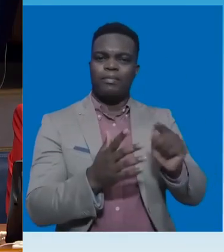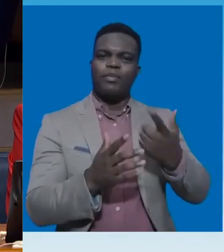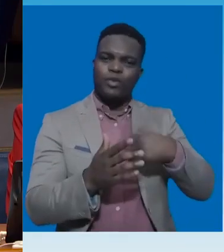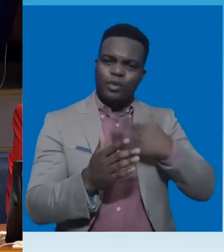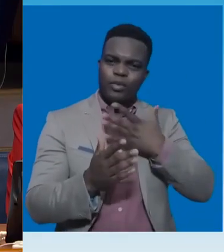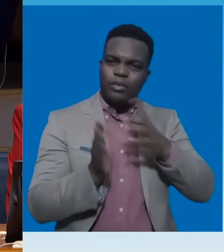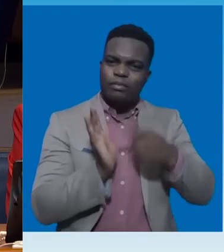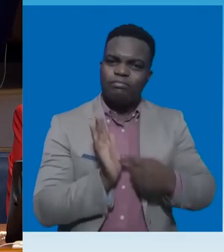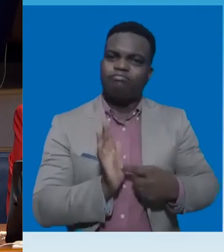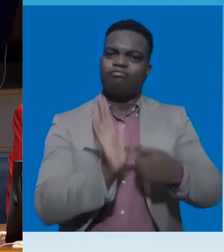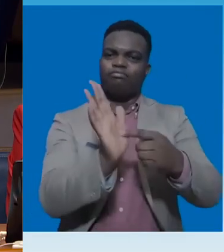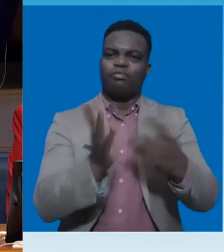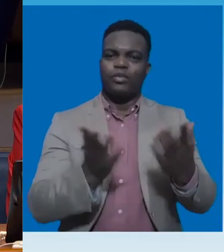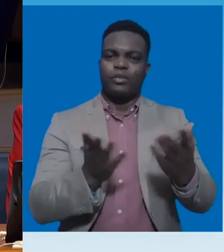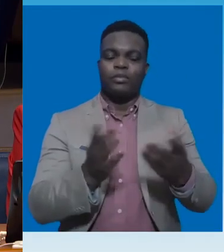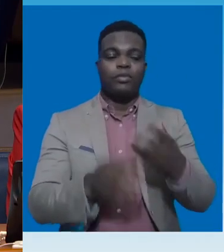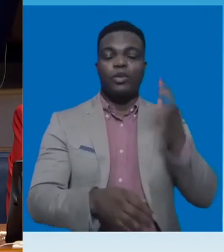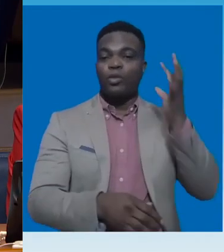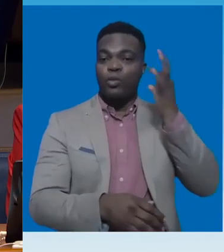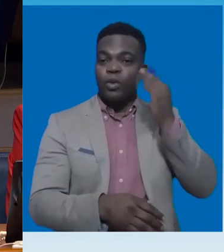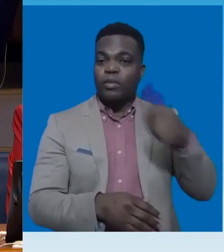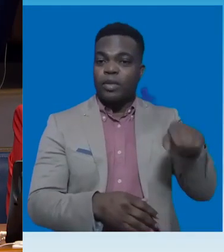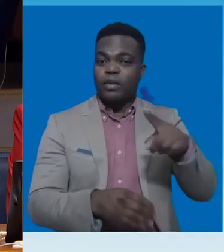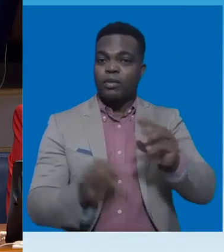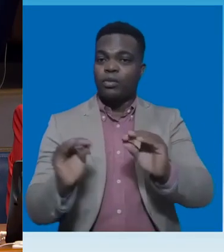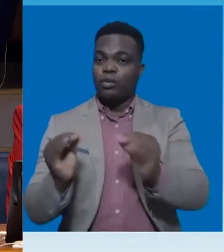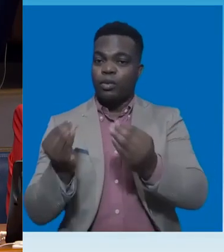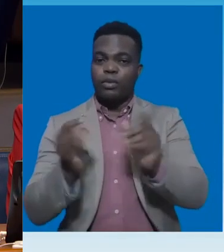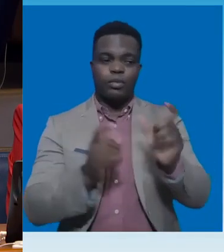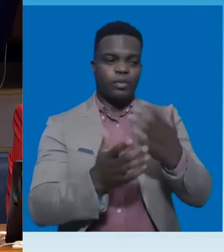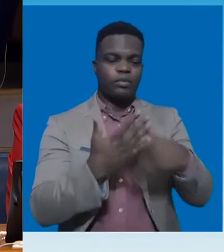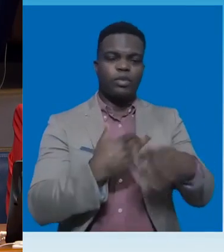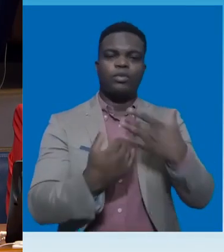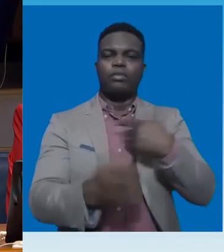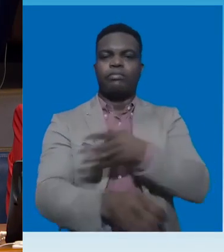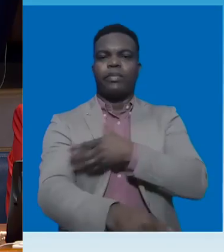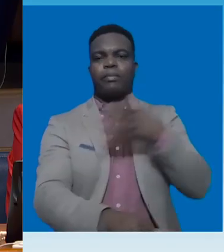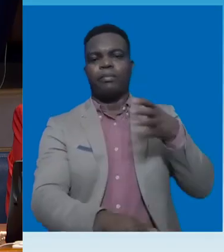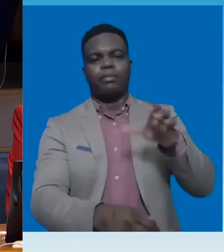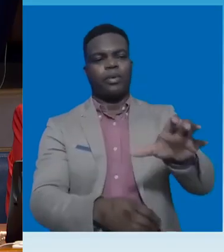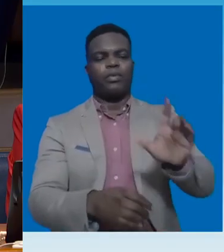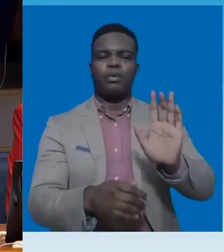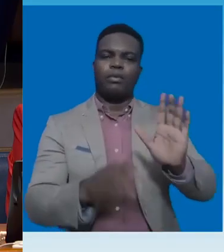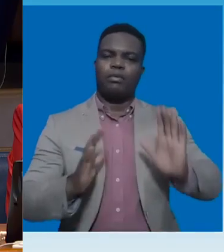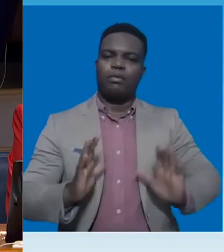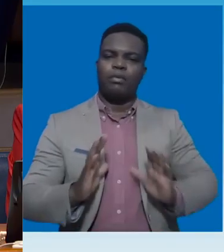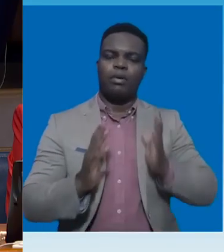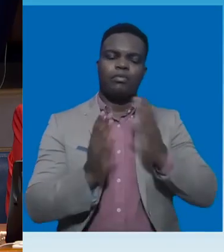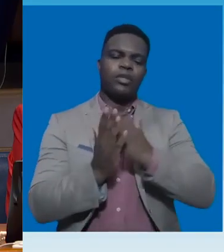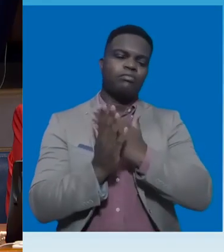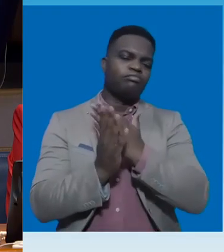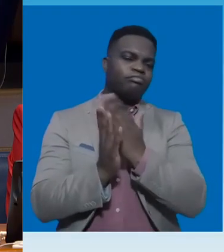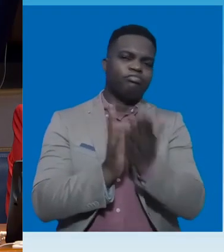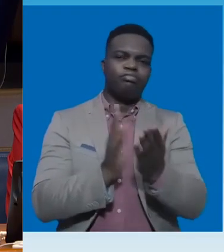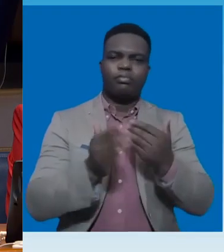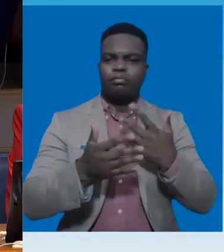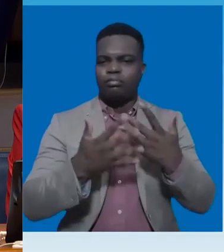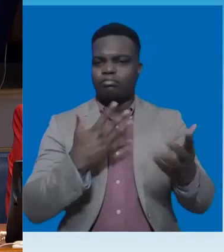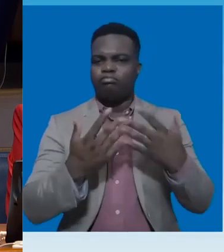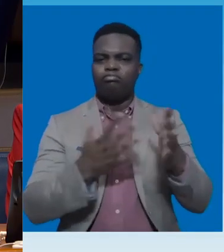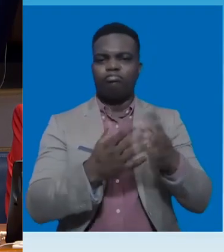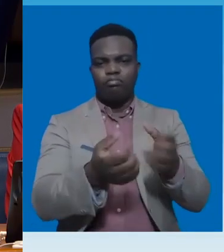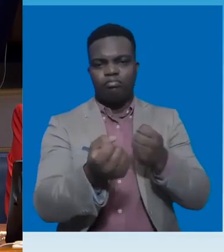all spheres of life. In this regard, we are deeply honored to be part of this launch of the revised United Nations